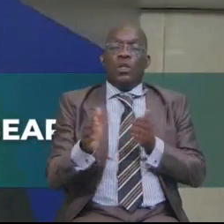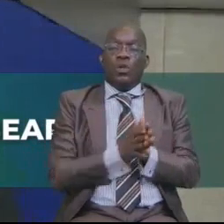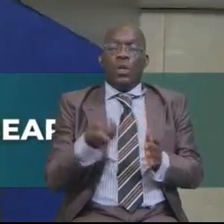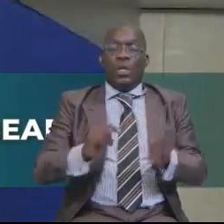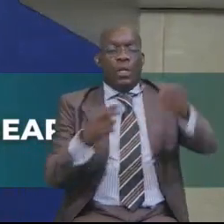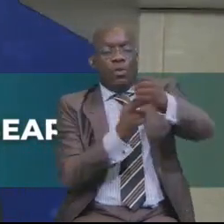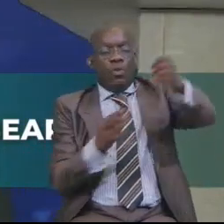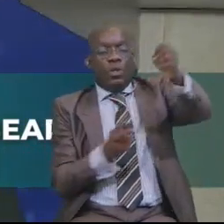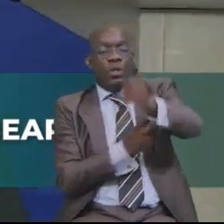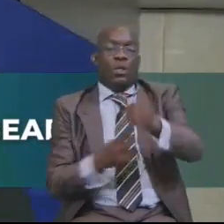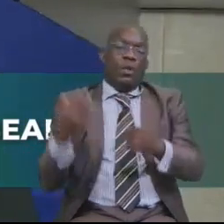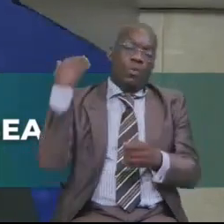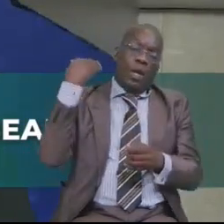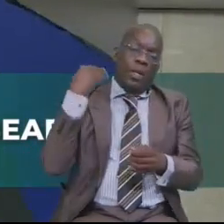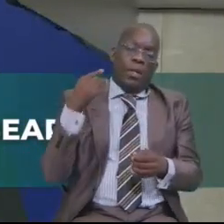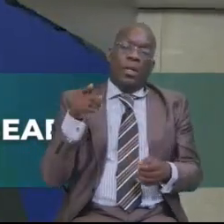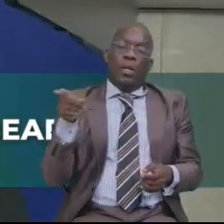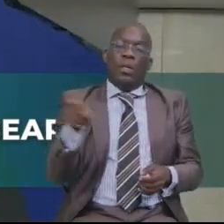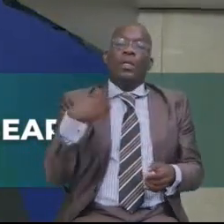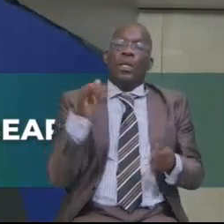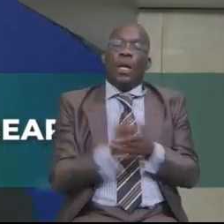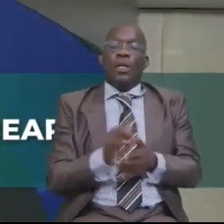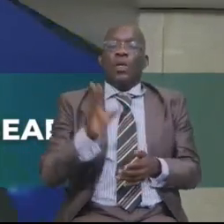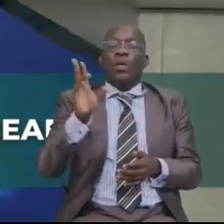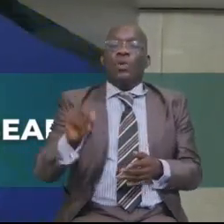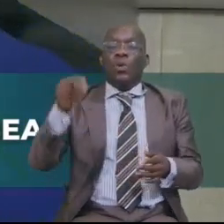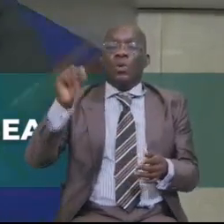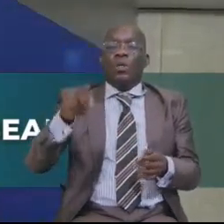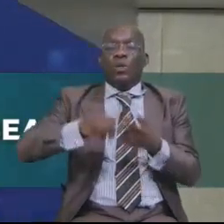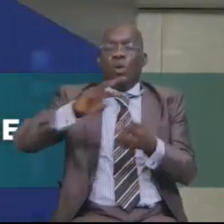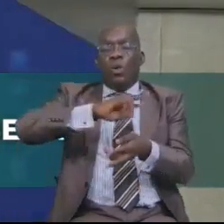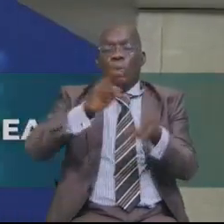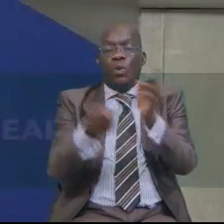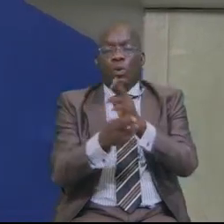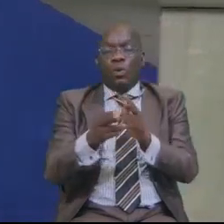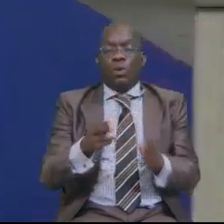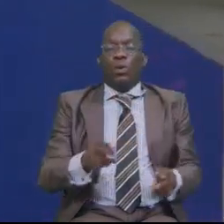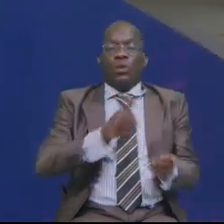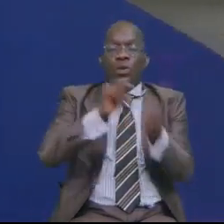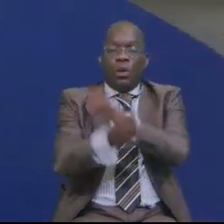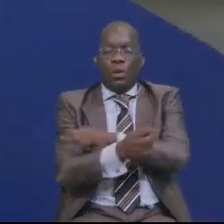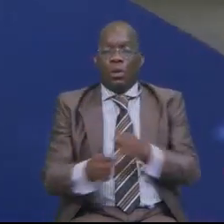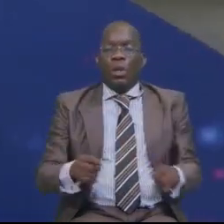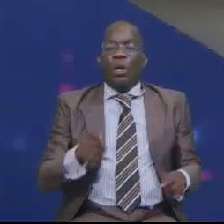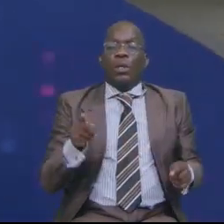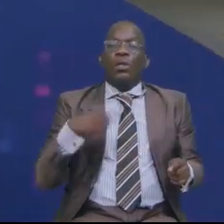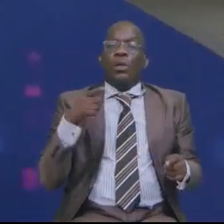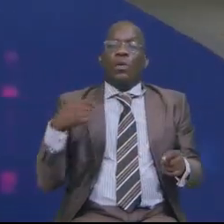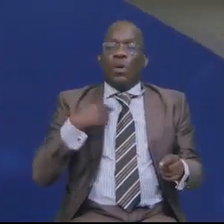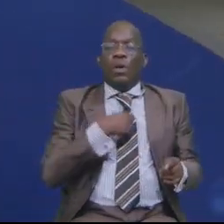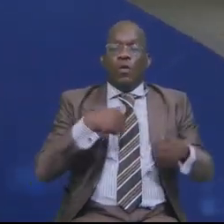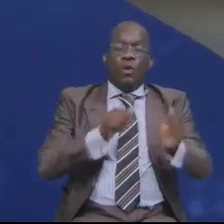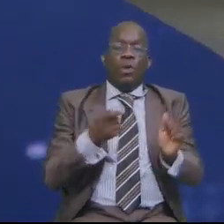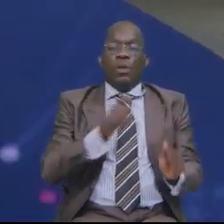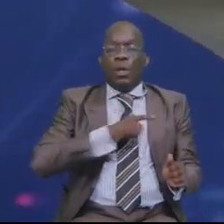They said there is no point of returning. We're following after the Lord, and we're going to follow him